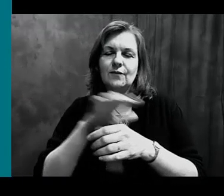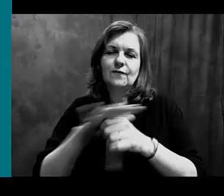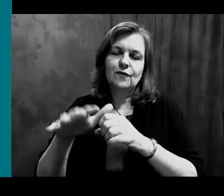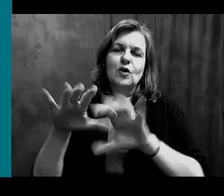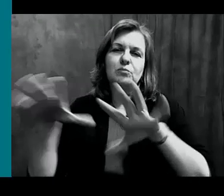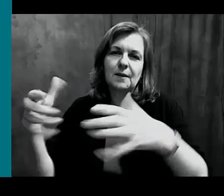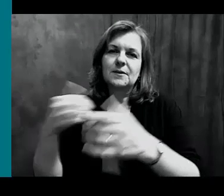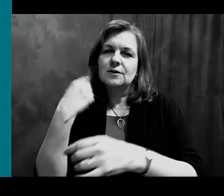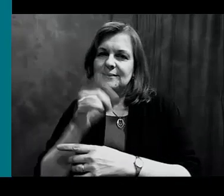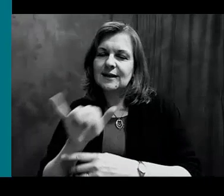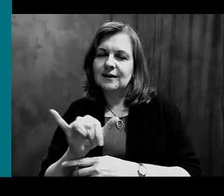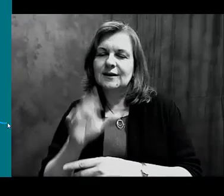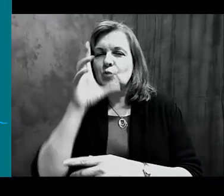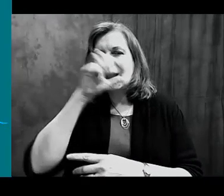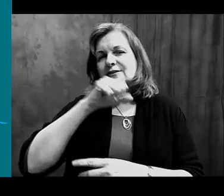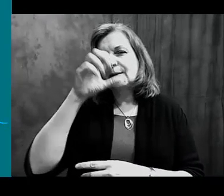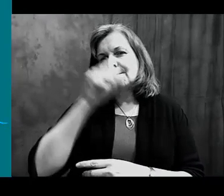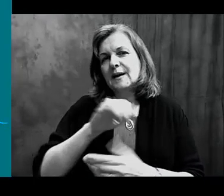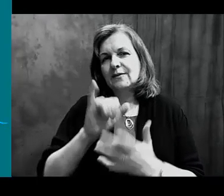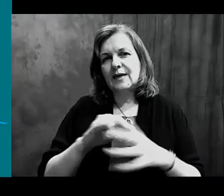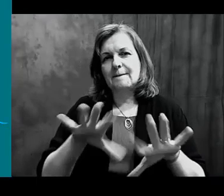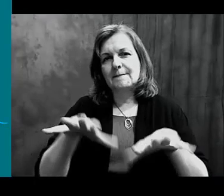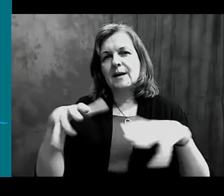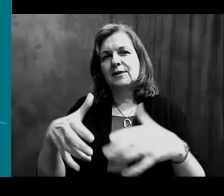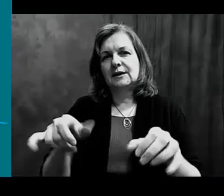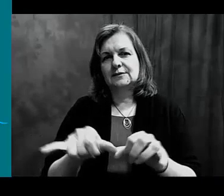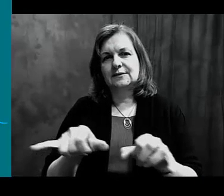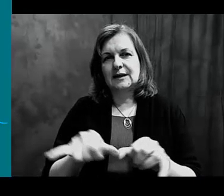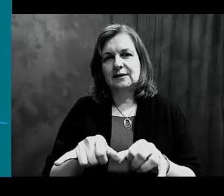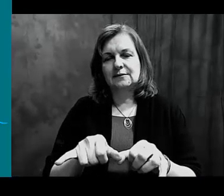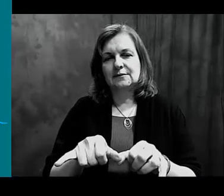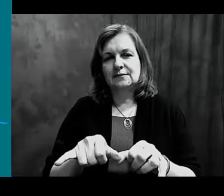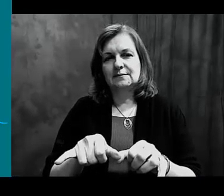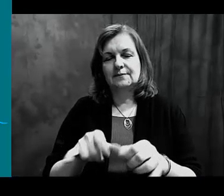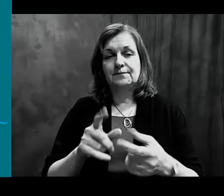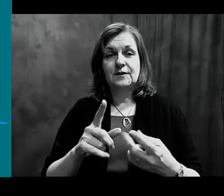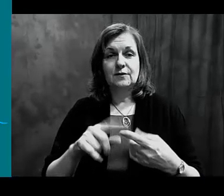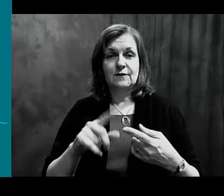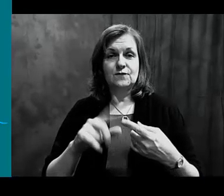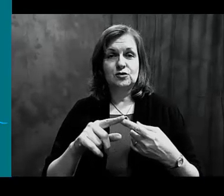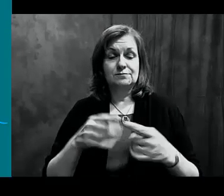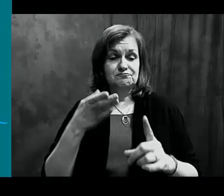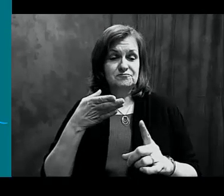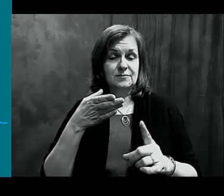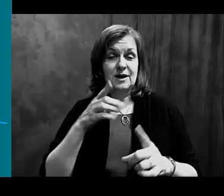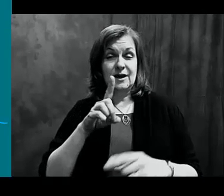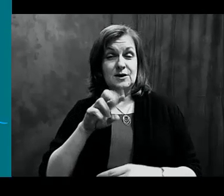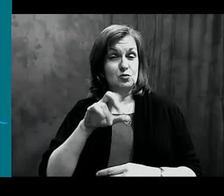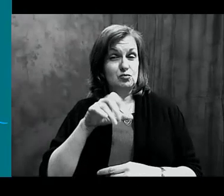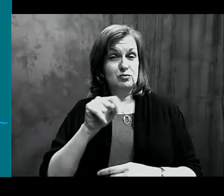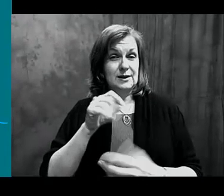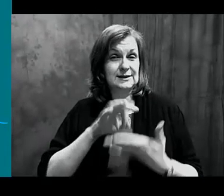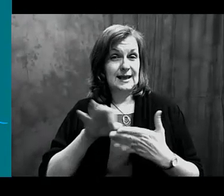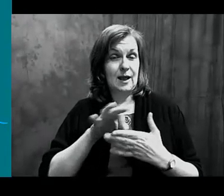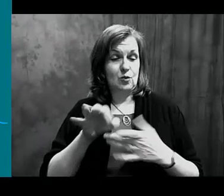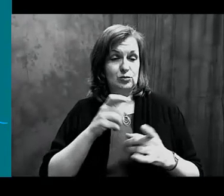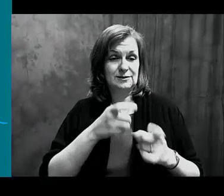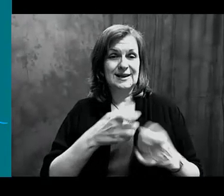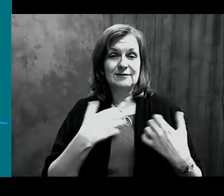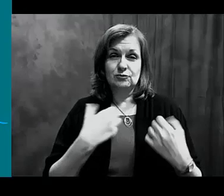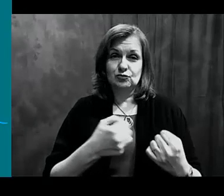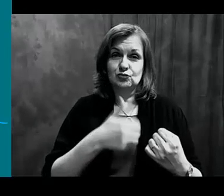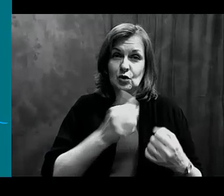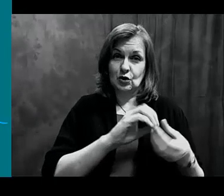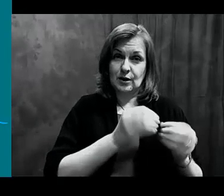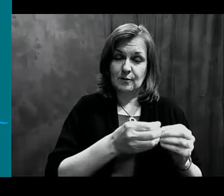So essentially what you're looking at is estimating a population size. So a direct count is going to give you a much